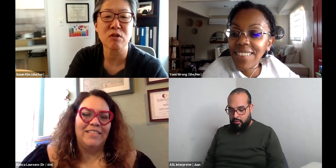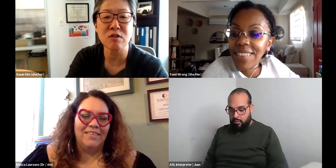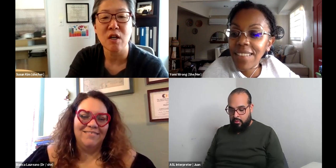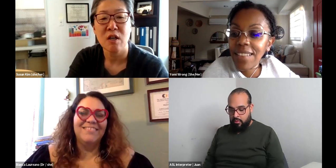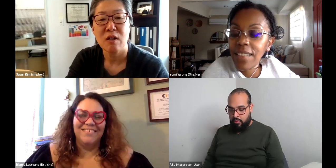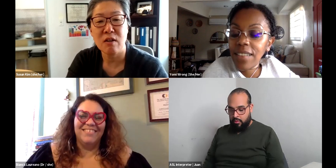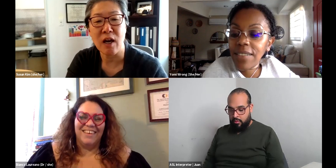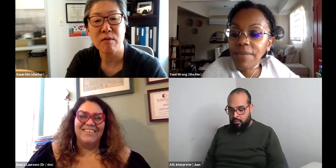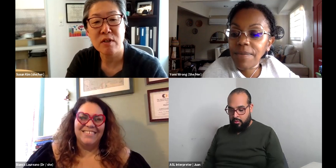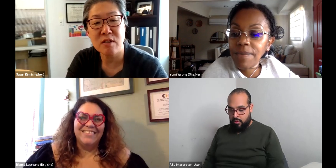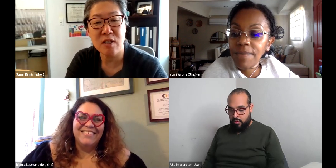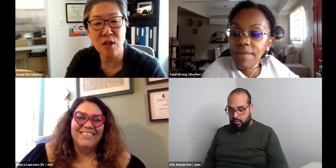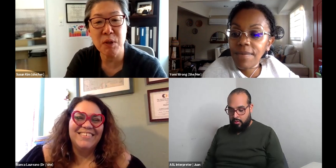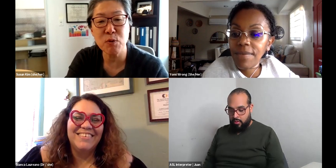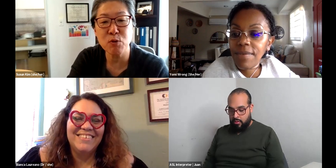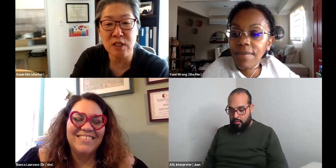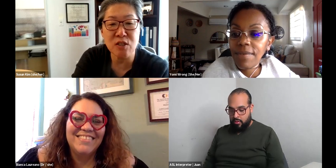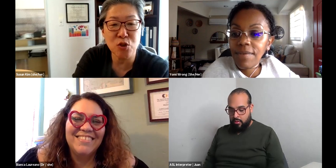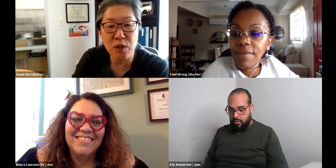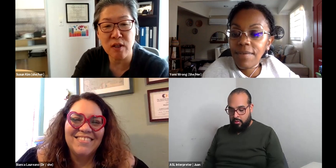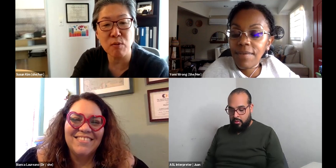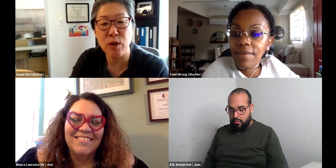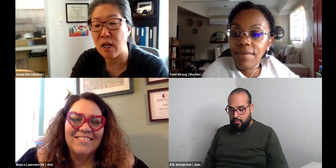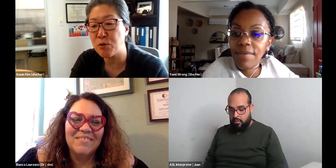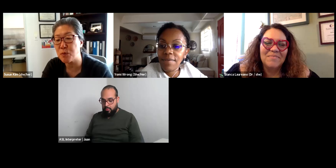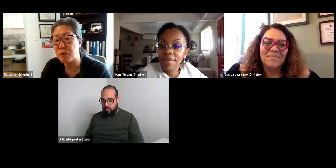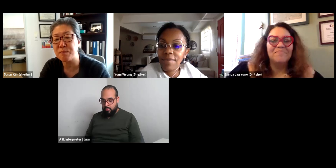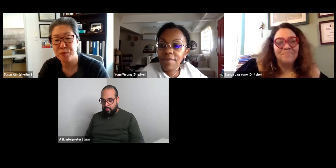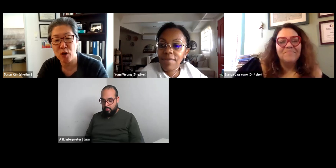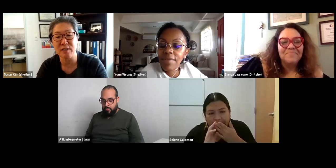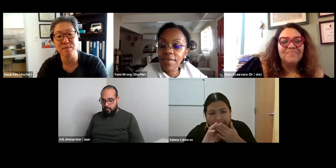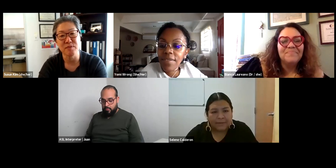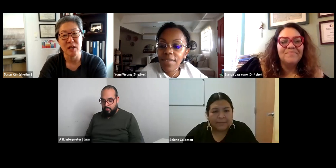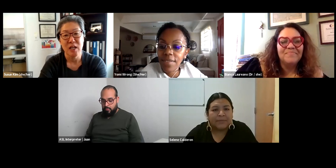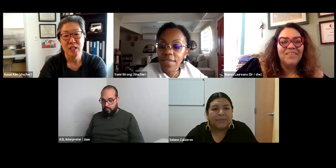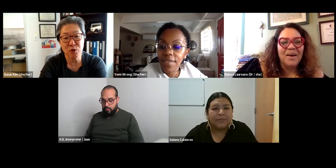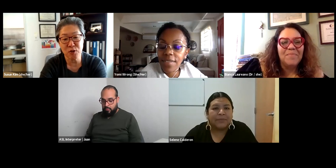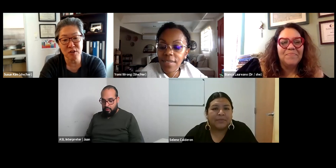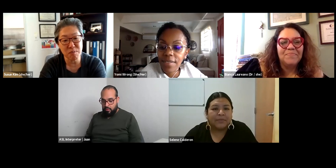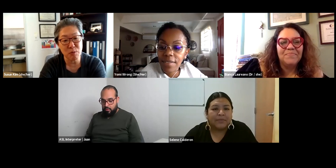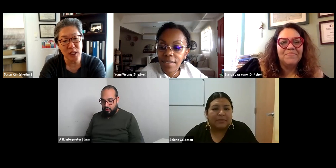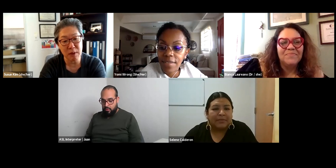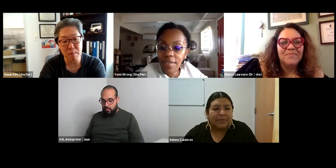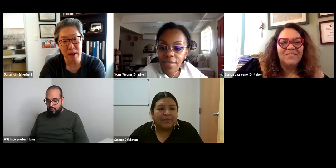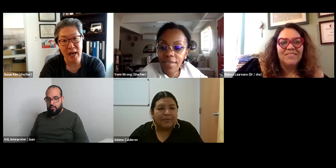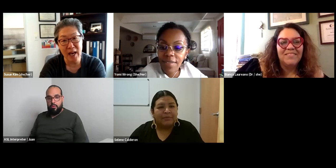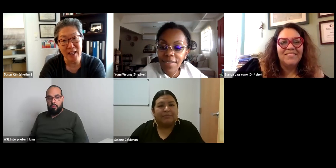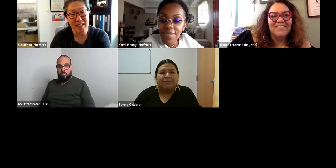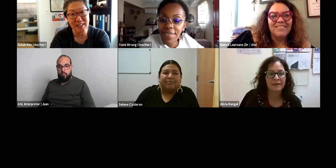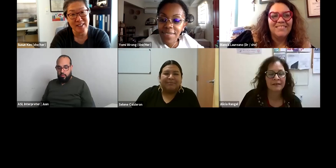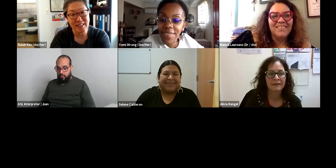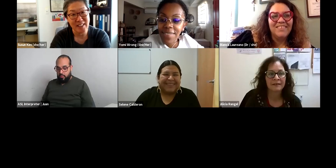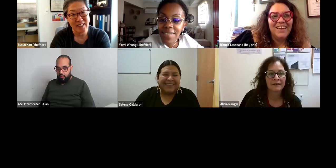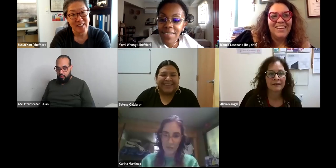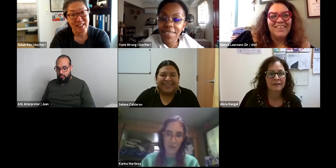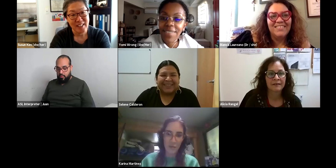got did you. it. Because there are some people who didn't join their breakout groups, but all right, Yeah. it's so good. People are coming